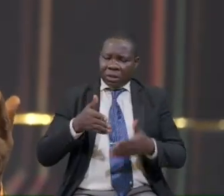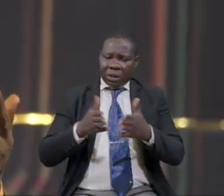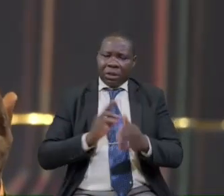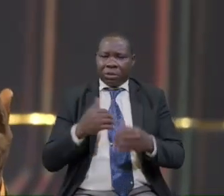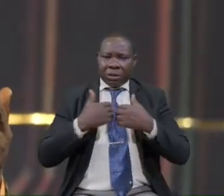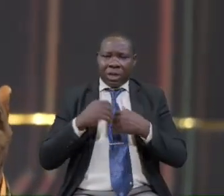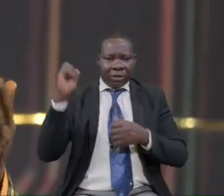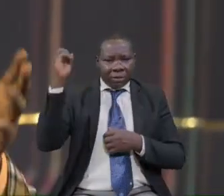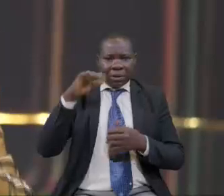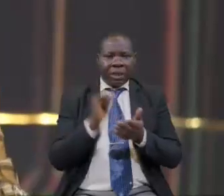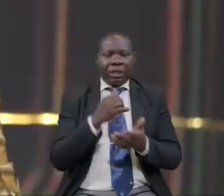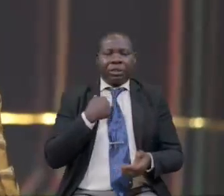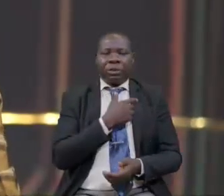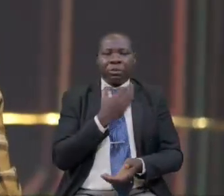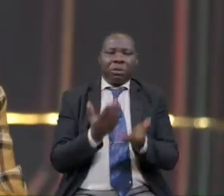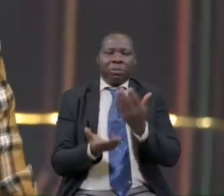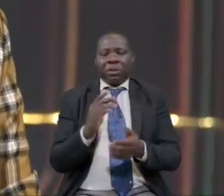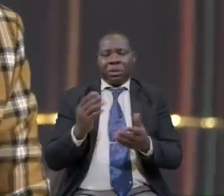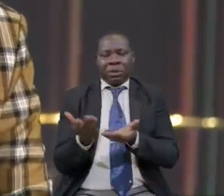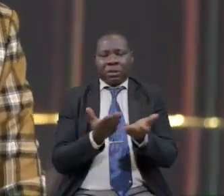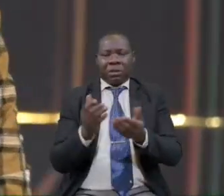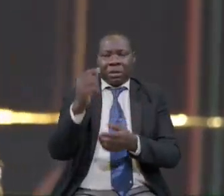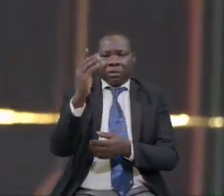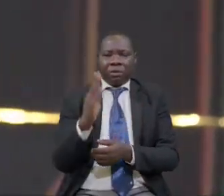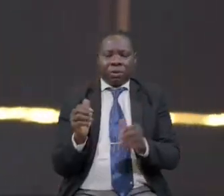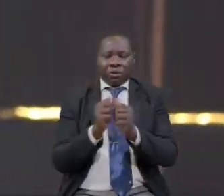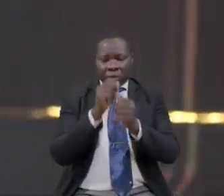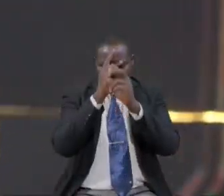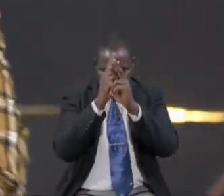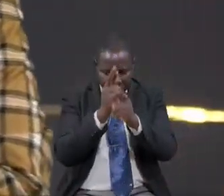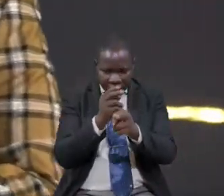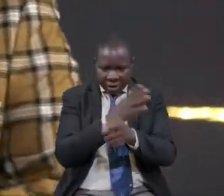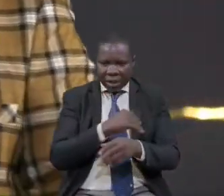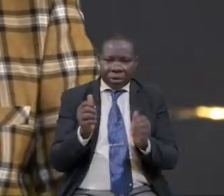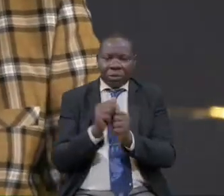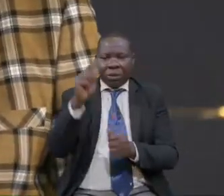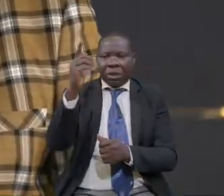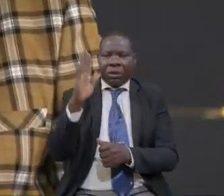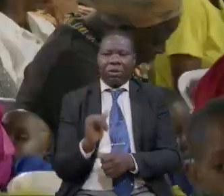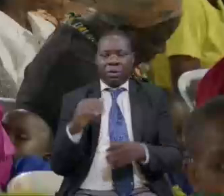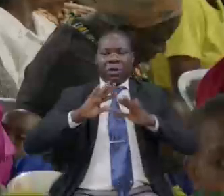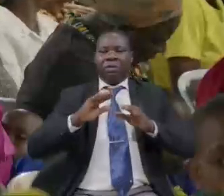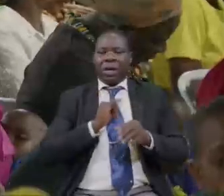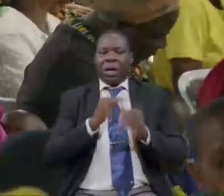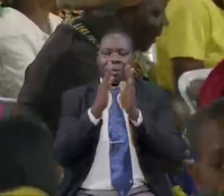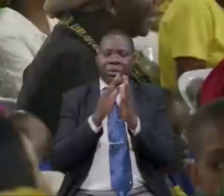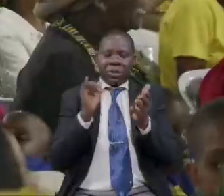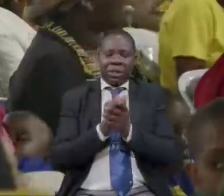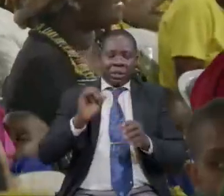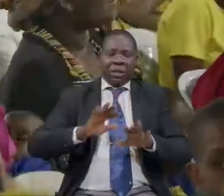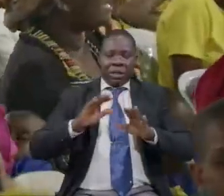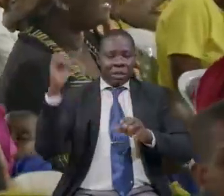God with reverence and with godly fear. And I pray that grace will come to our lives in